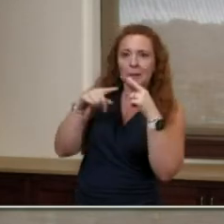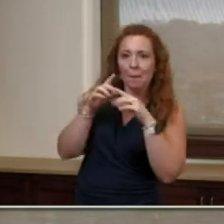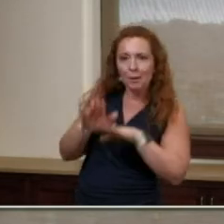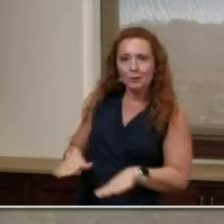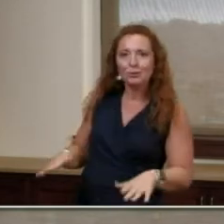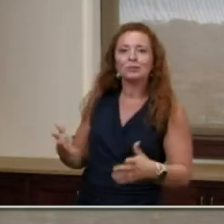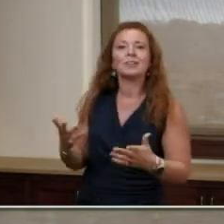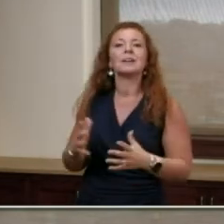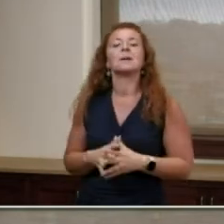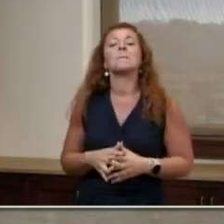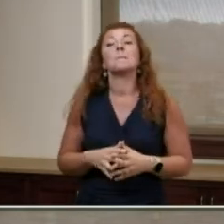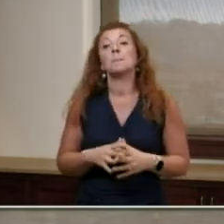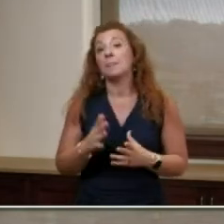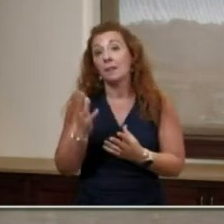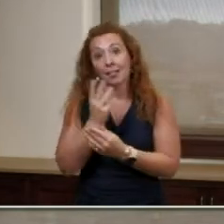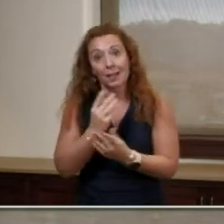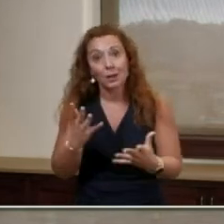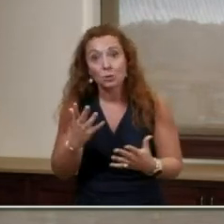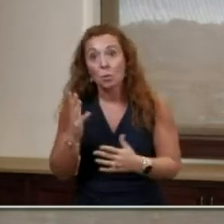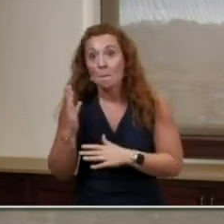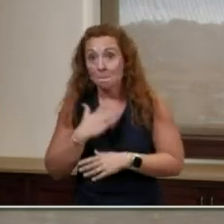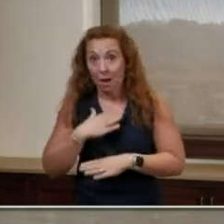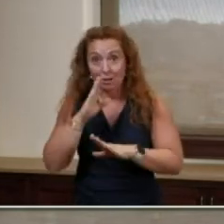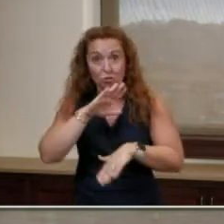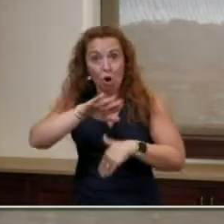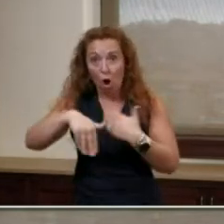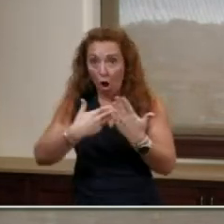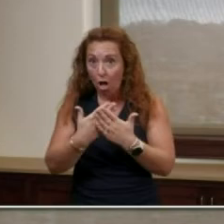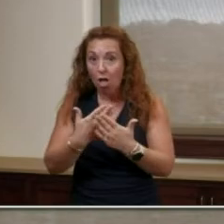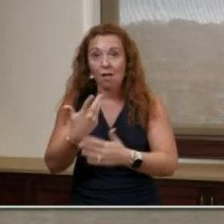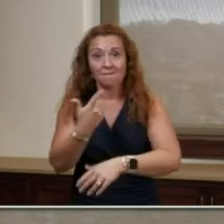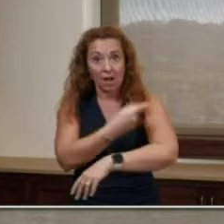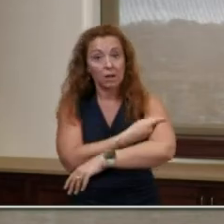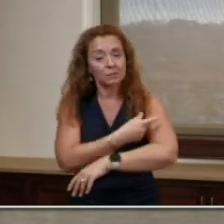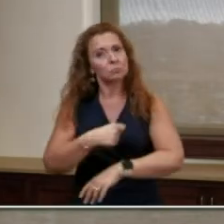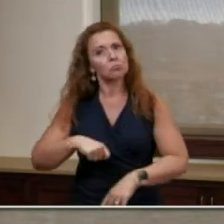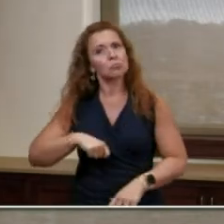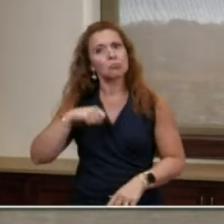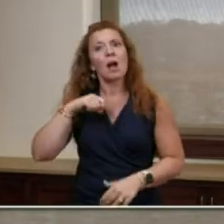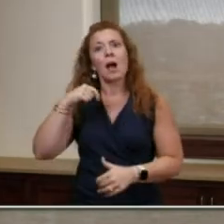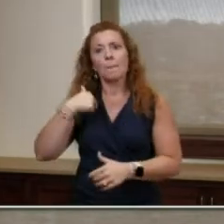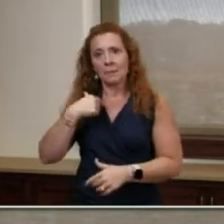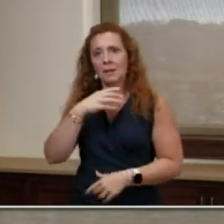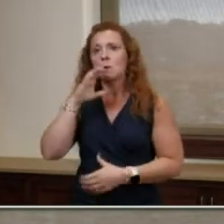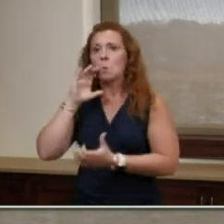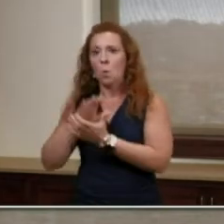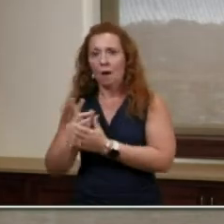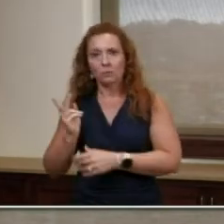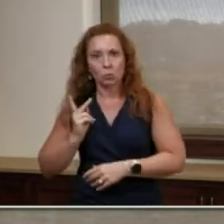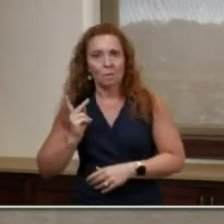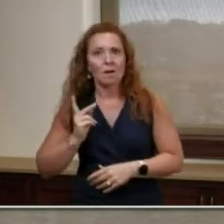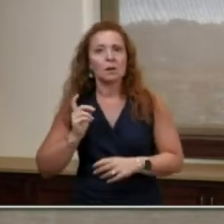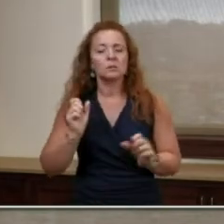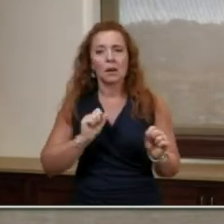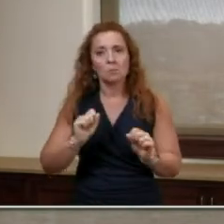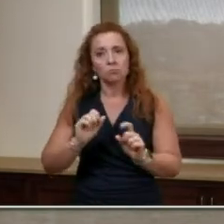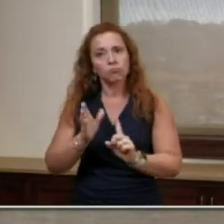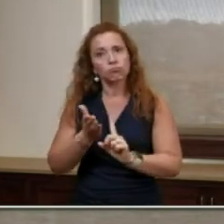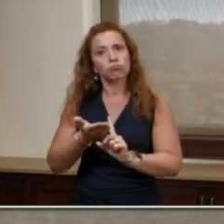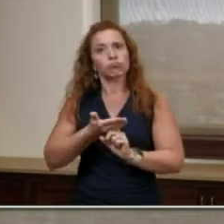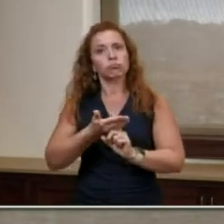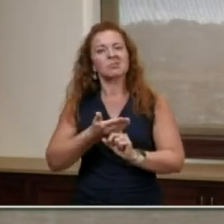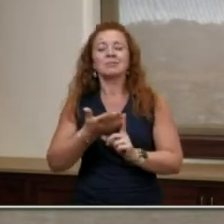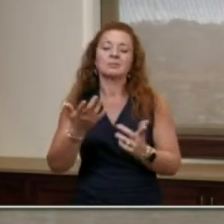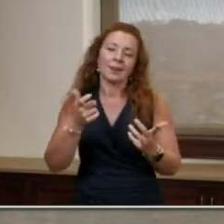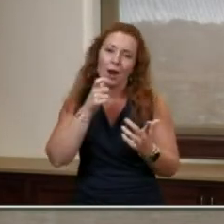up. I can tell you every one of my kids has been vaccinated, and I'm proud of the fact that my wife and I have been able to convince them, and it